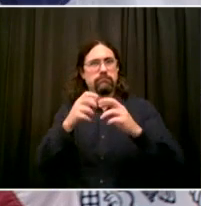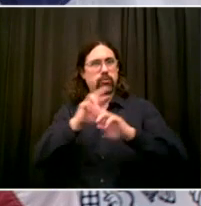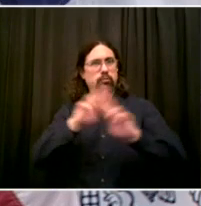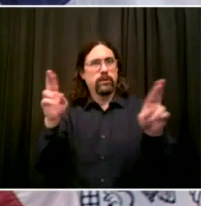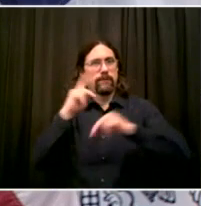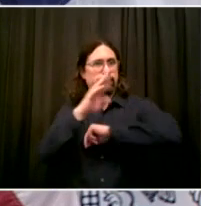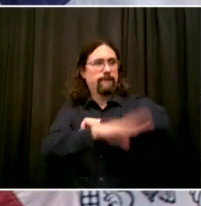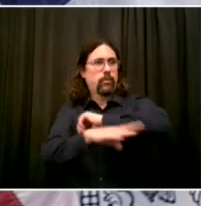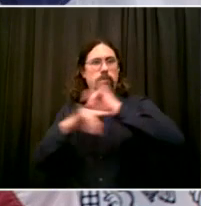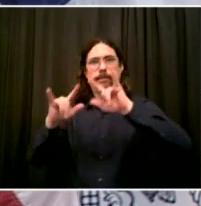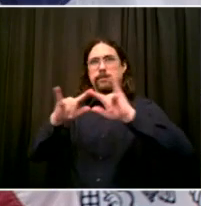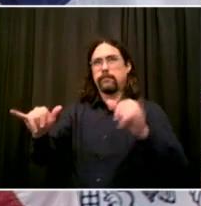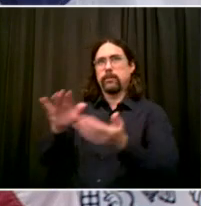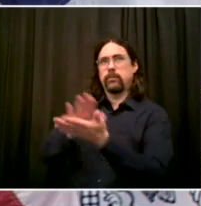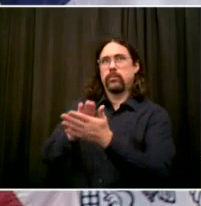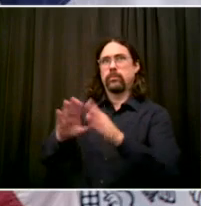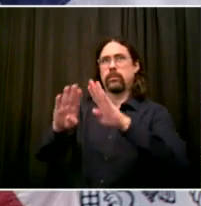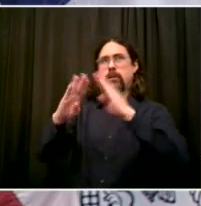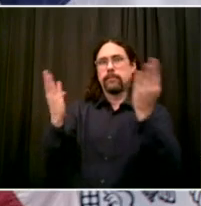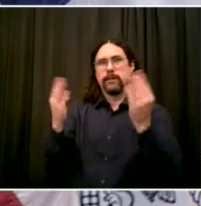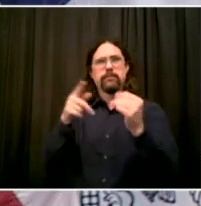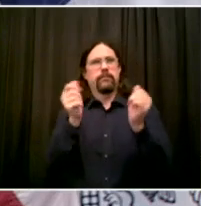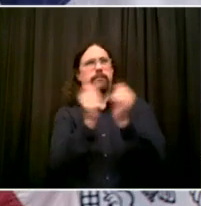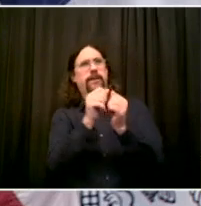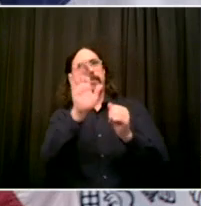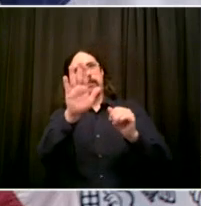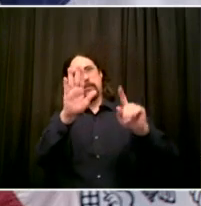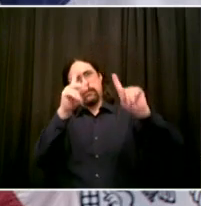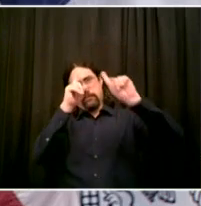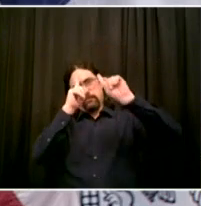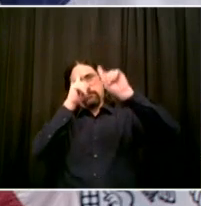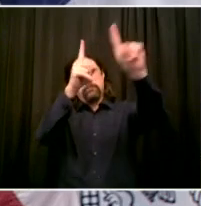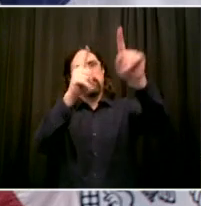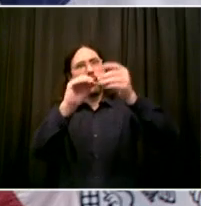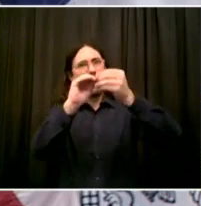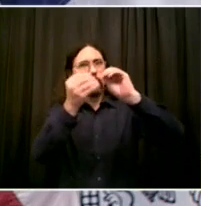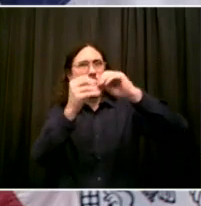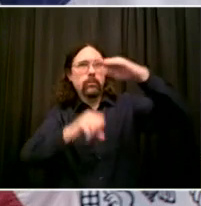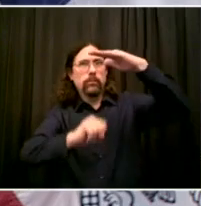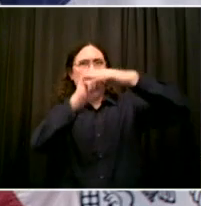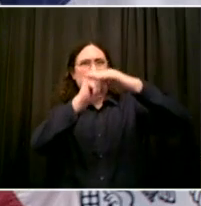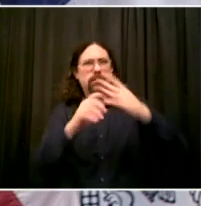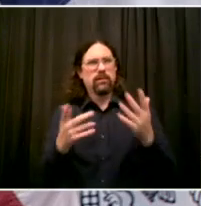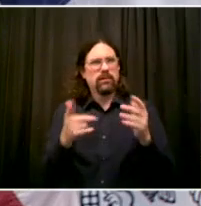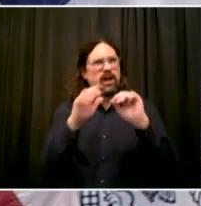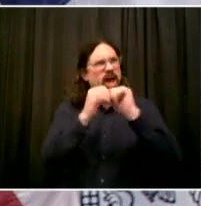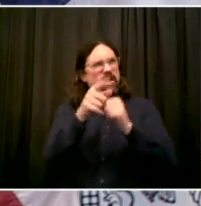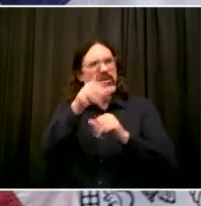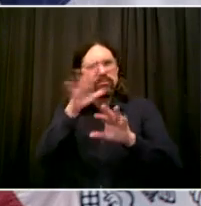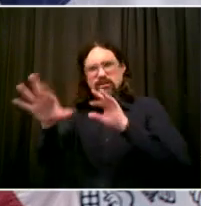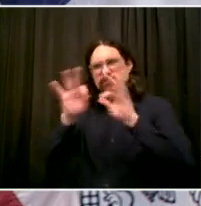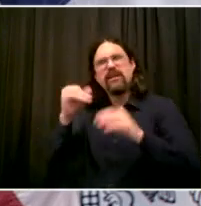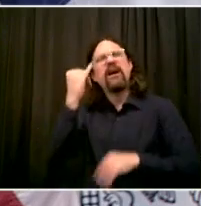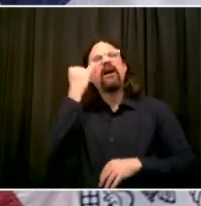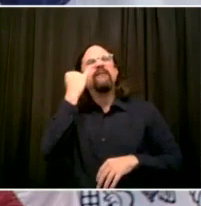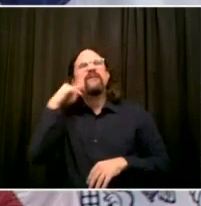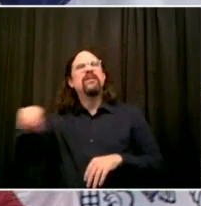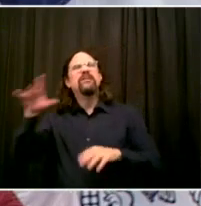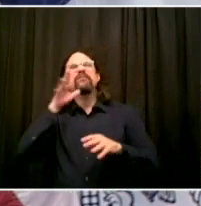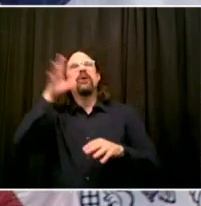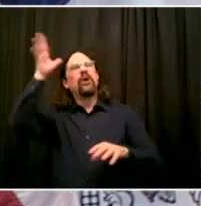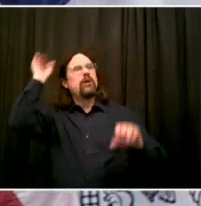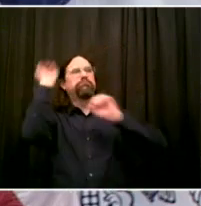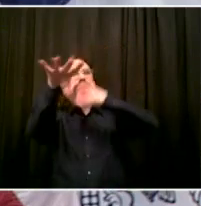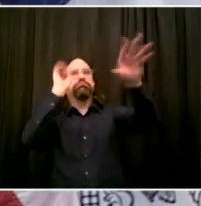selection process, application process, who may get first dibs, just how that's all going to be decided. Yeah, great question, Steve.